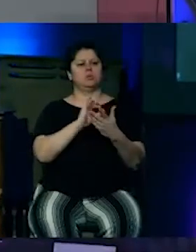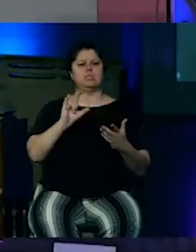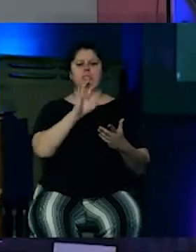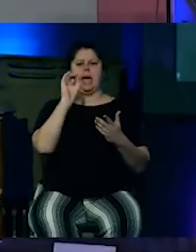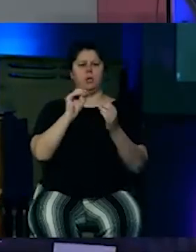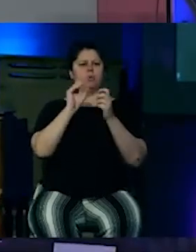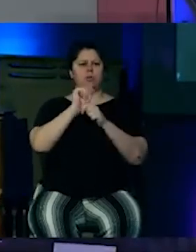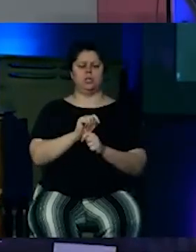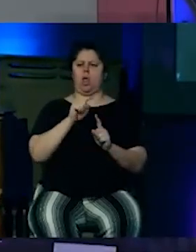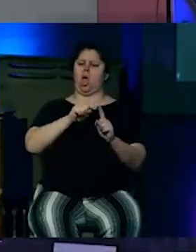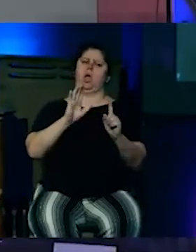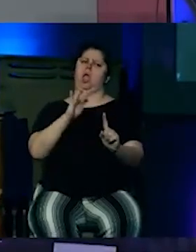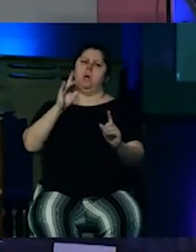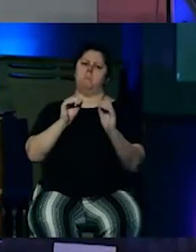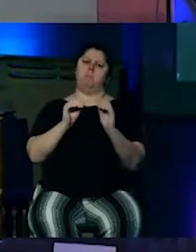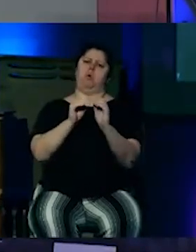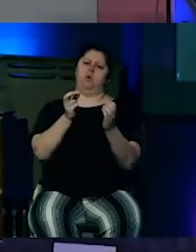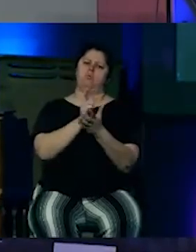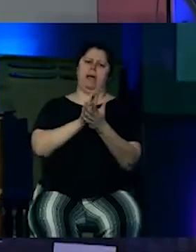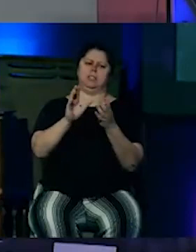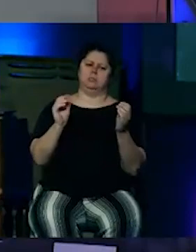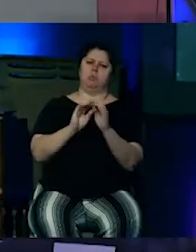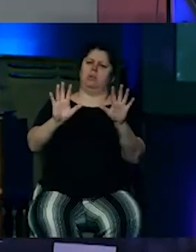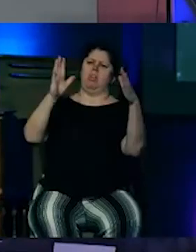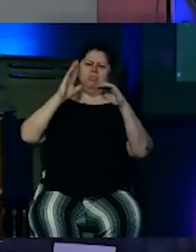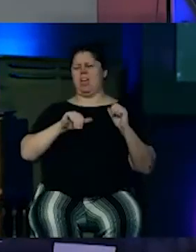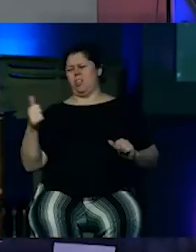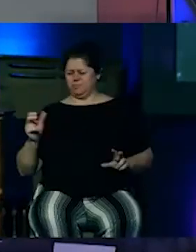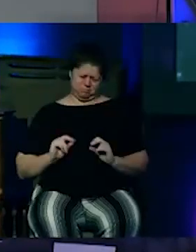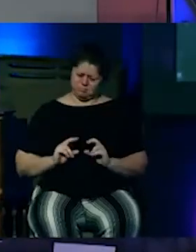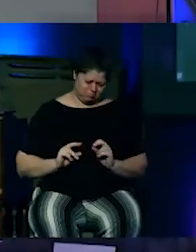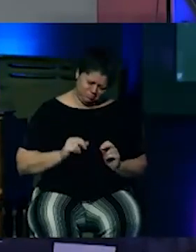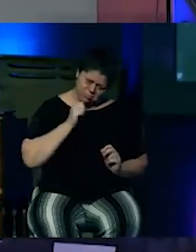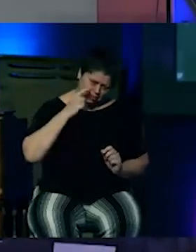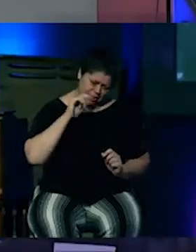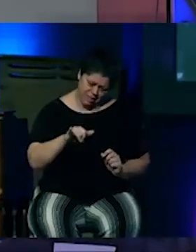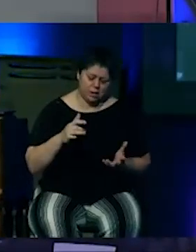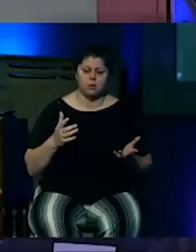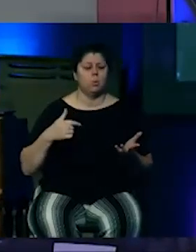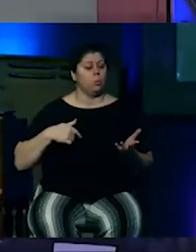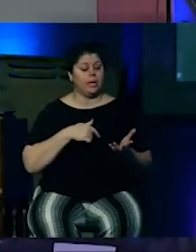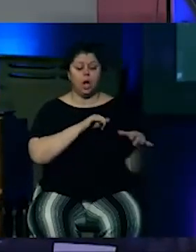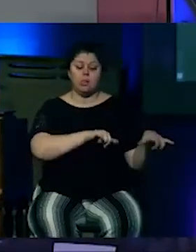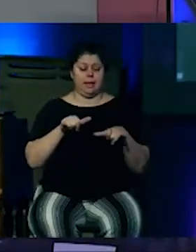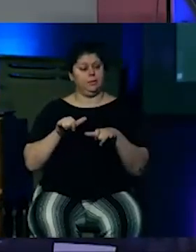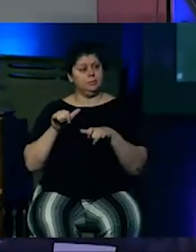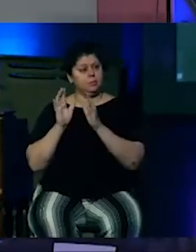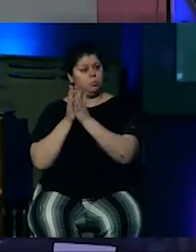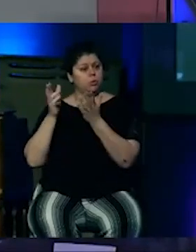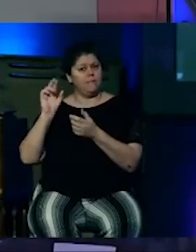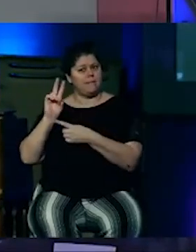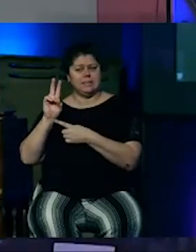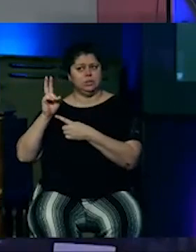or more righteous or more glory, like more full of glory than others. I think that we, like in the book of Revelation, all from every